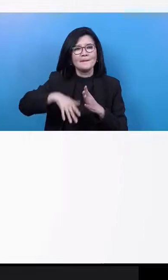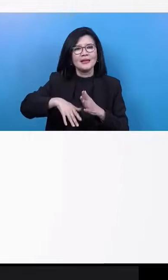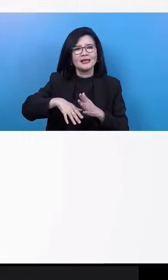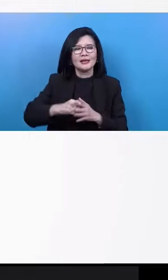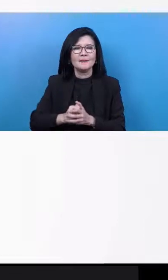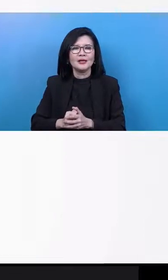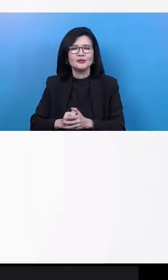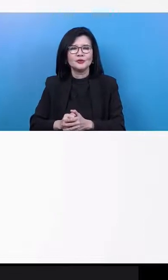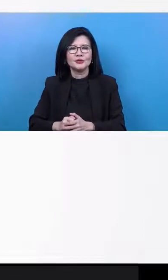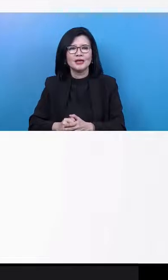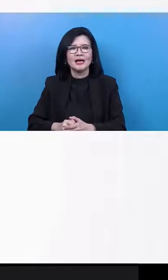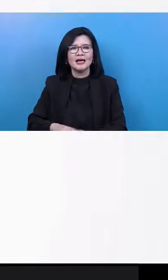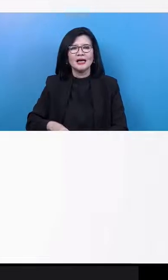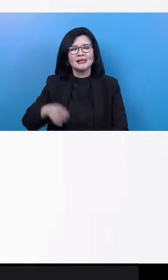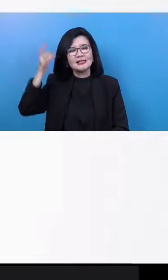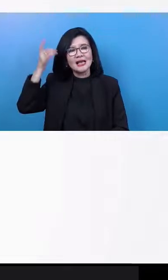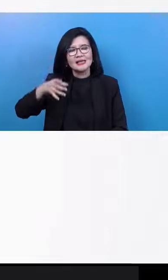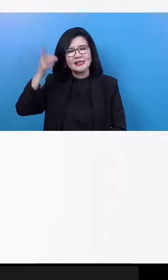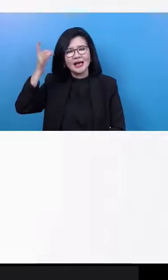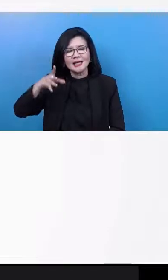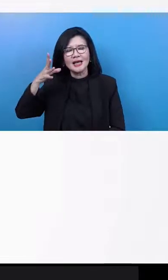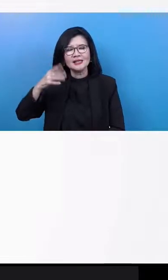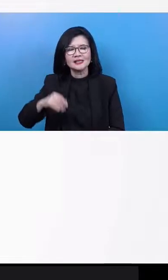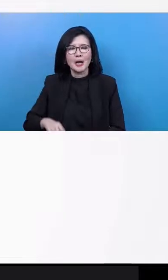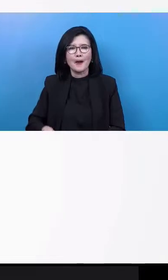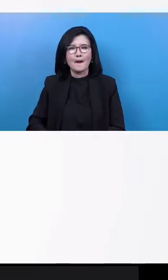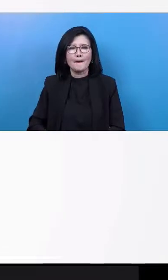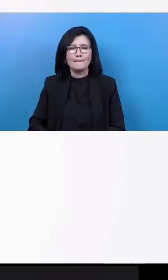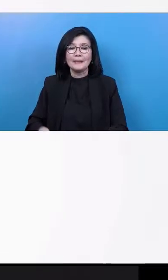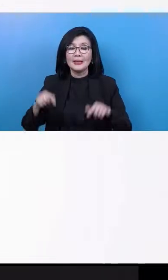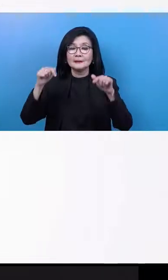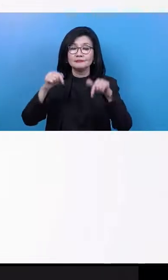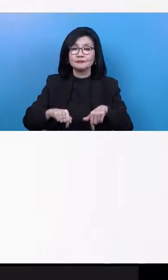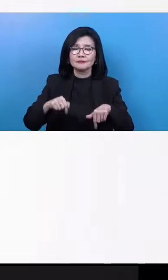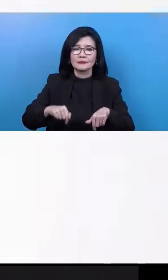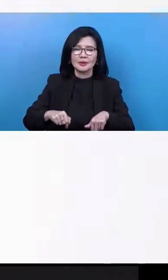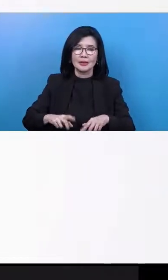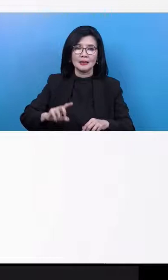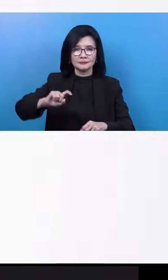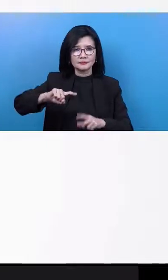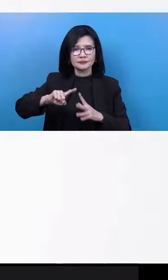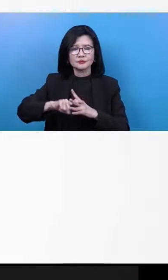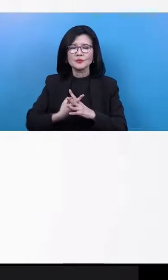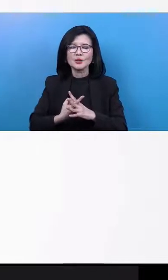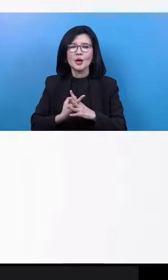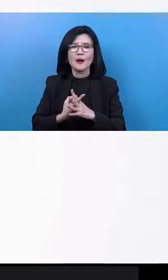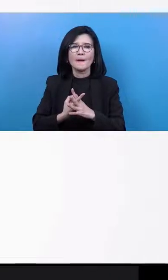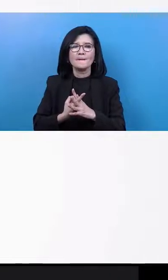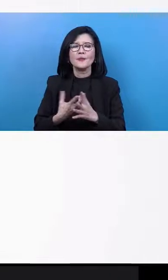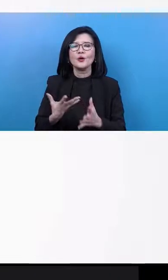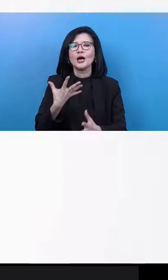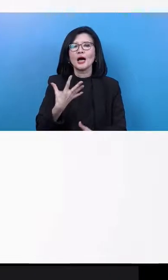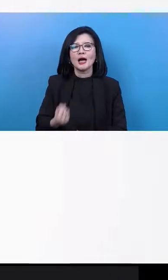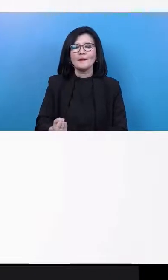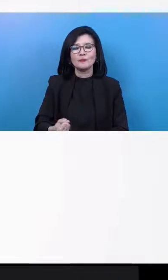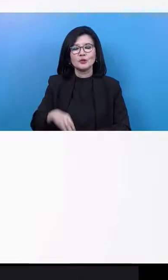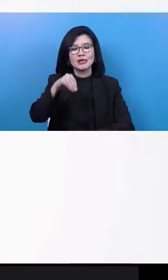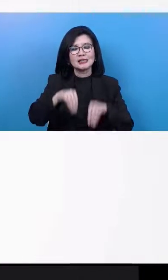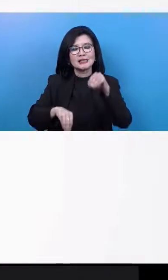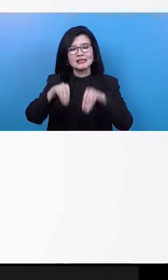because too much dependency has actually helped the virus to jump very quickly. So thank you, Dr. Park, for